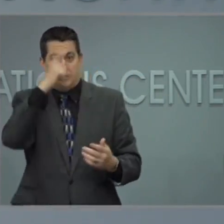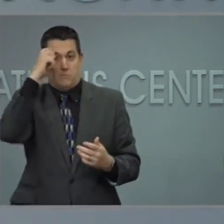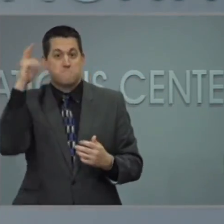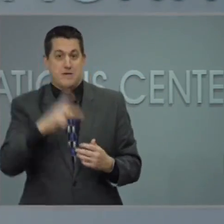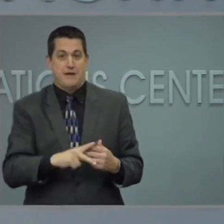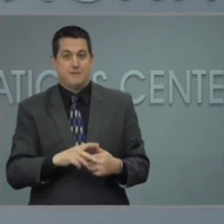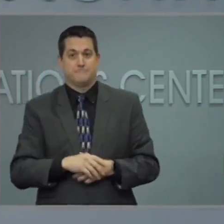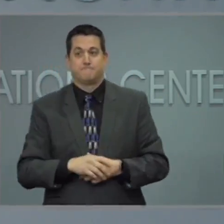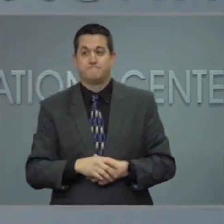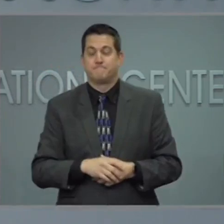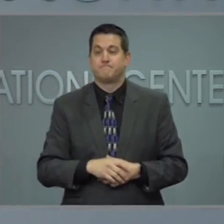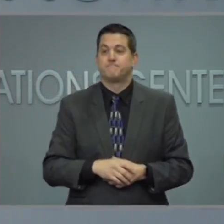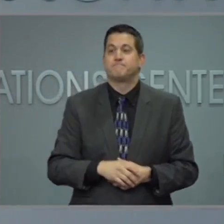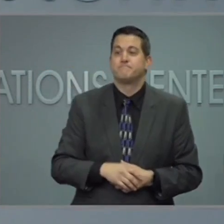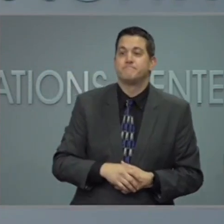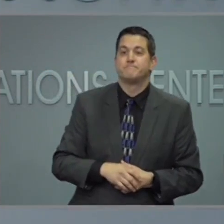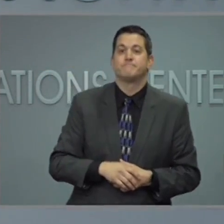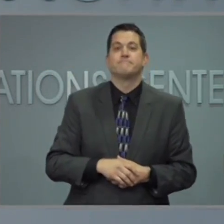Next question.